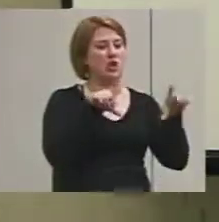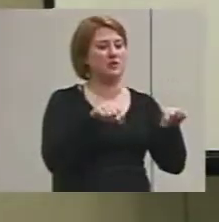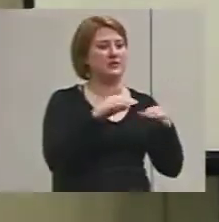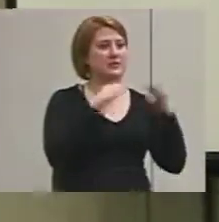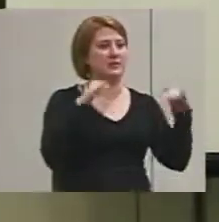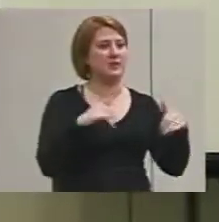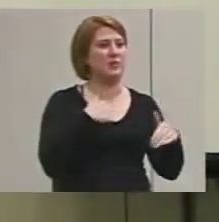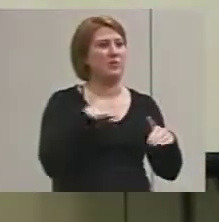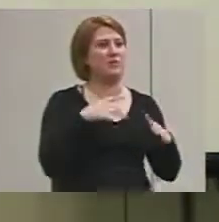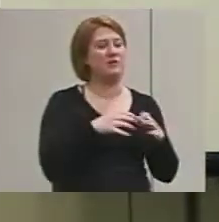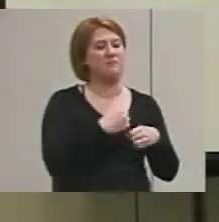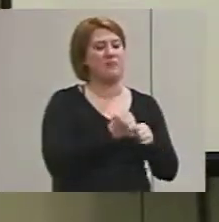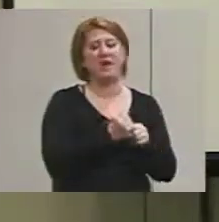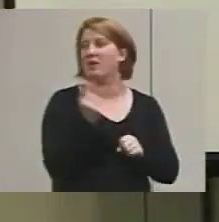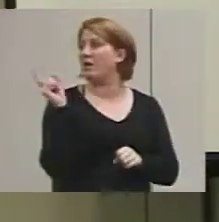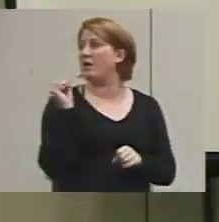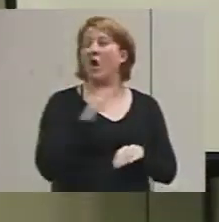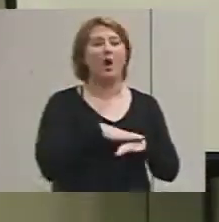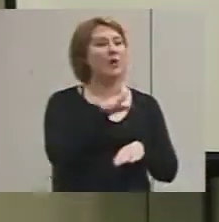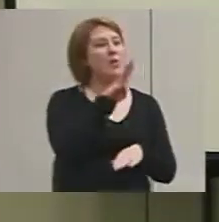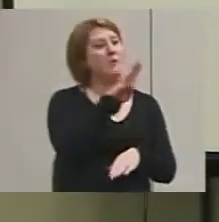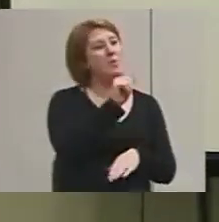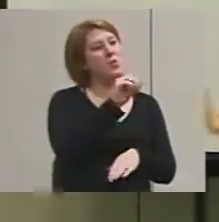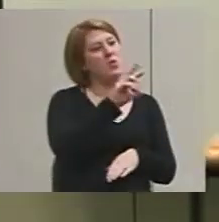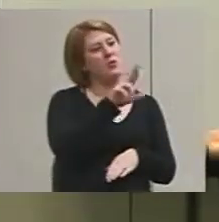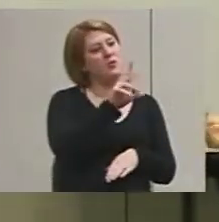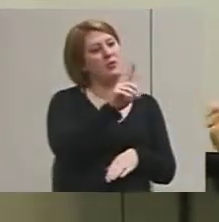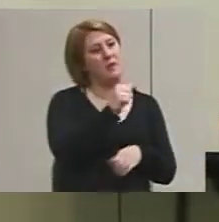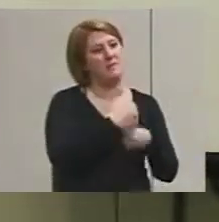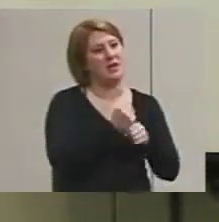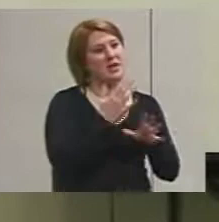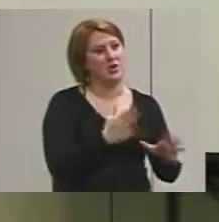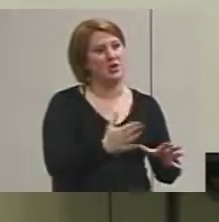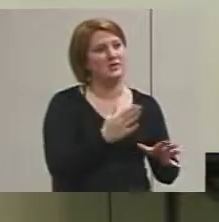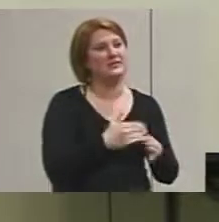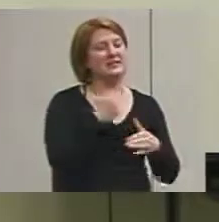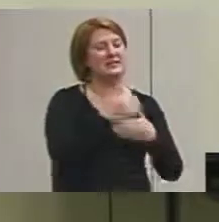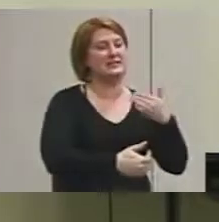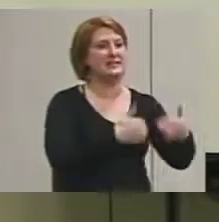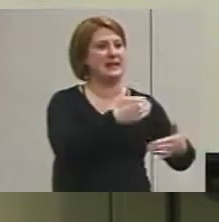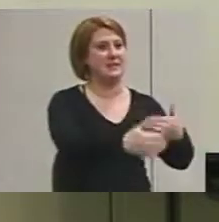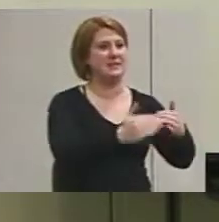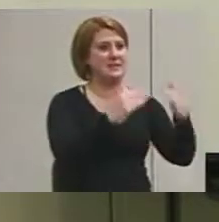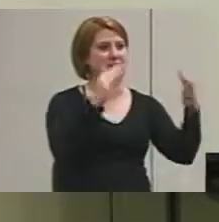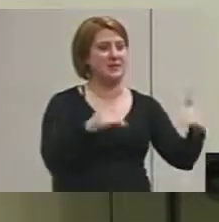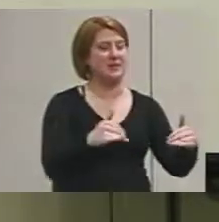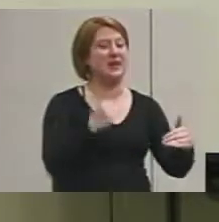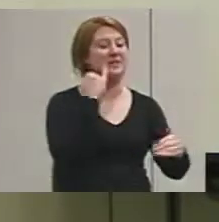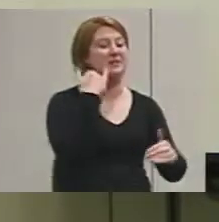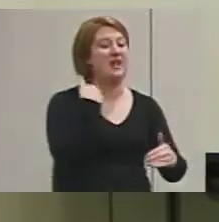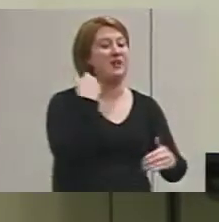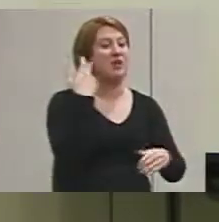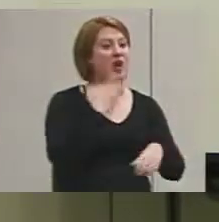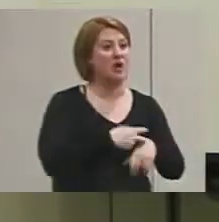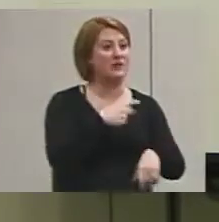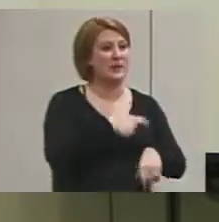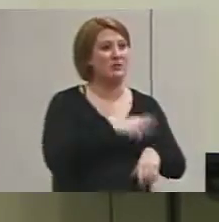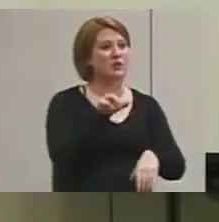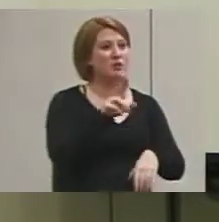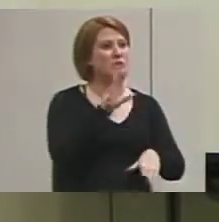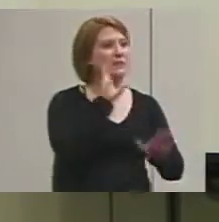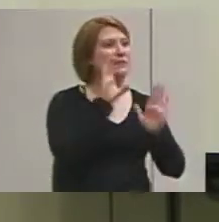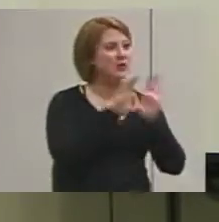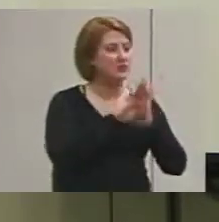which we made up on BoardMaker, and it's basically a step system that he has to, if he's having a difficult time, he'll use this